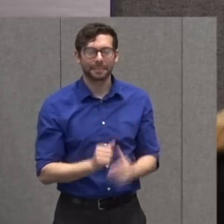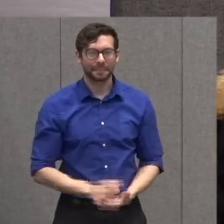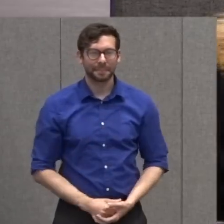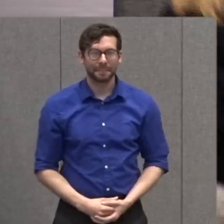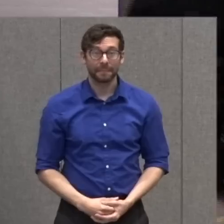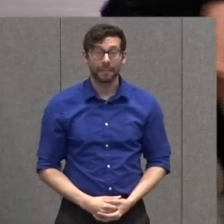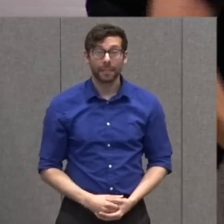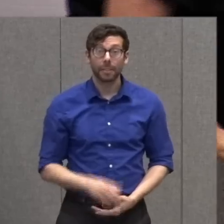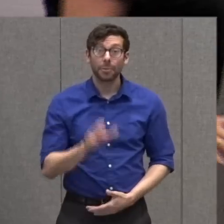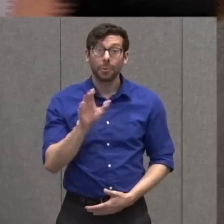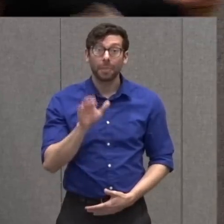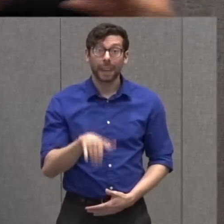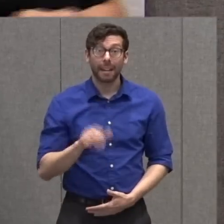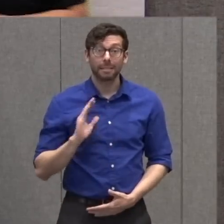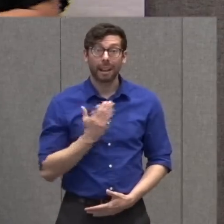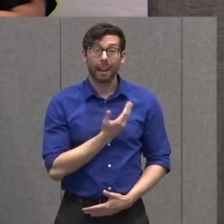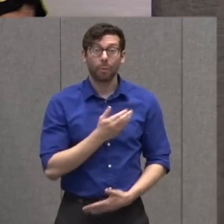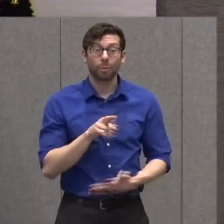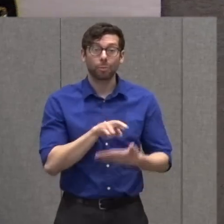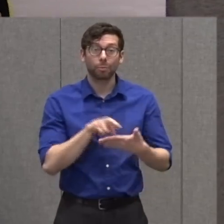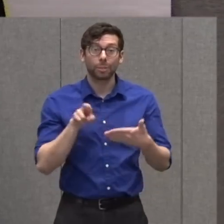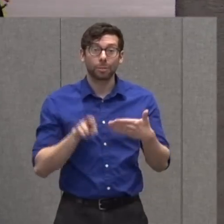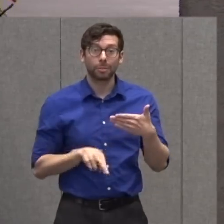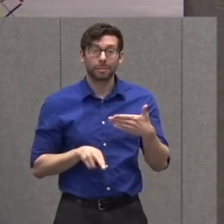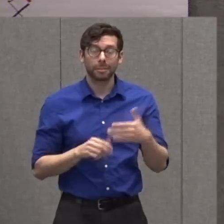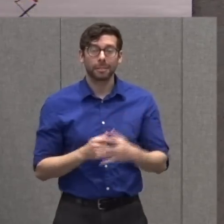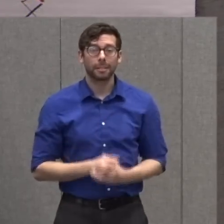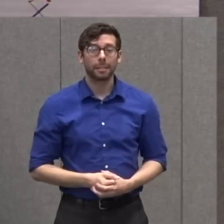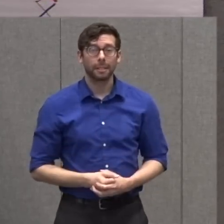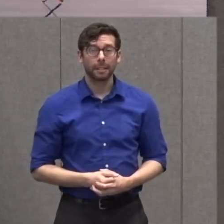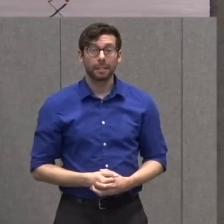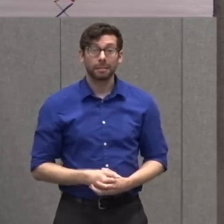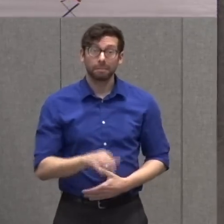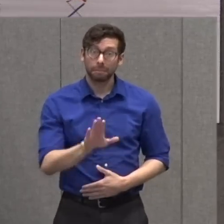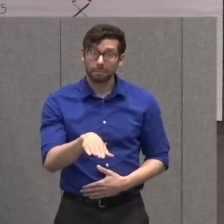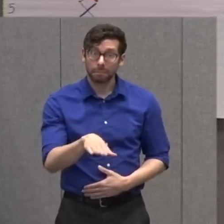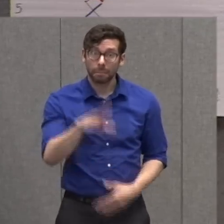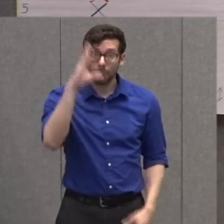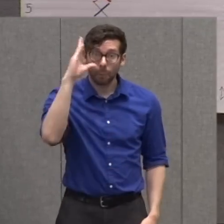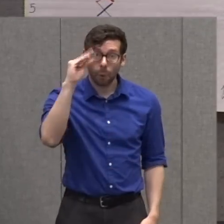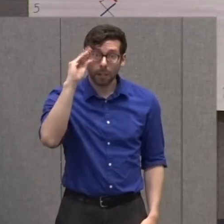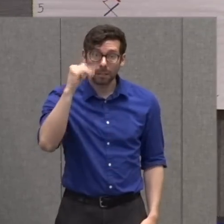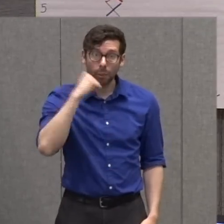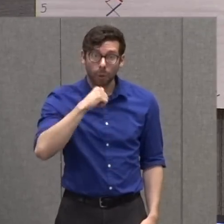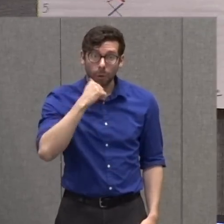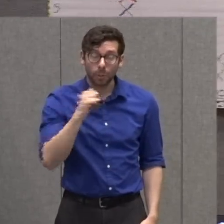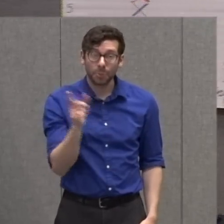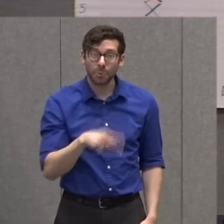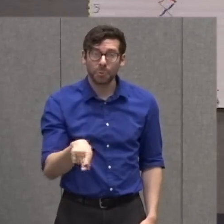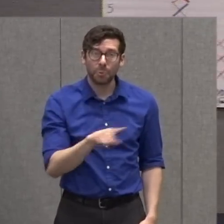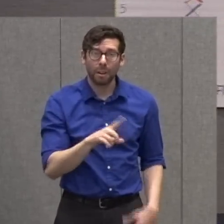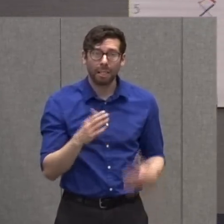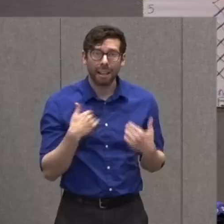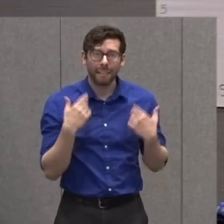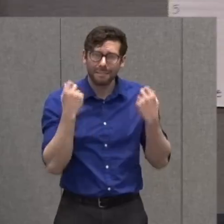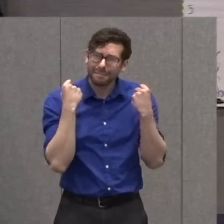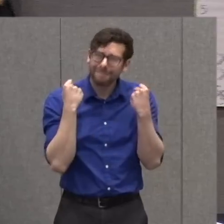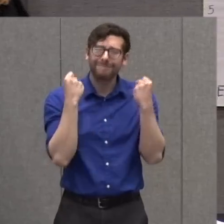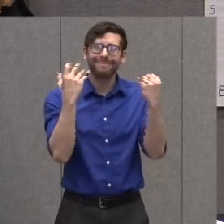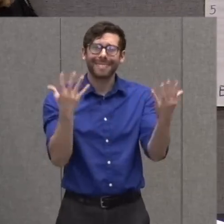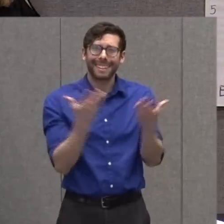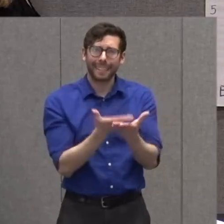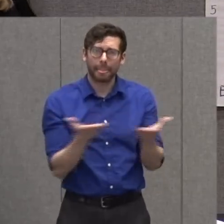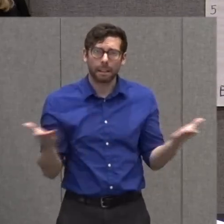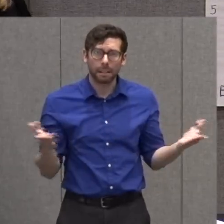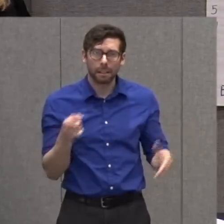the results of our experiment. Now, boys and girls, you have lots of things at home that you can try